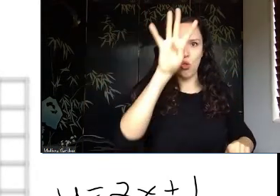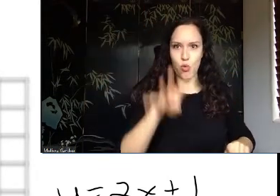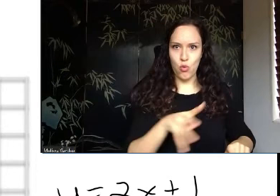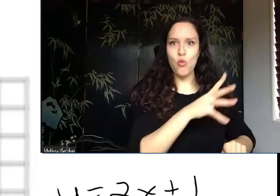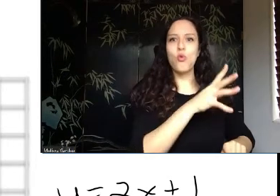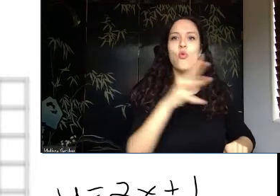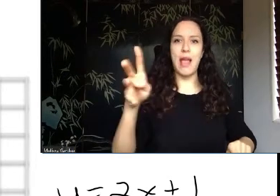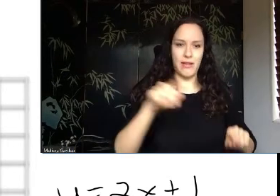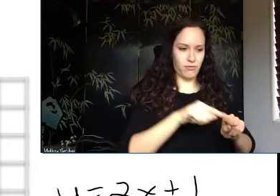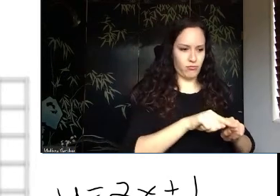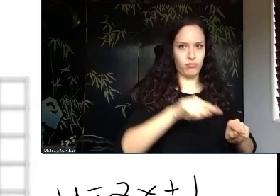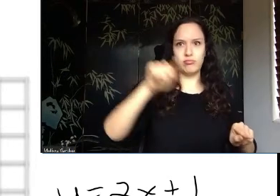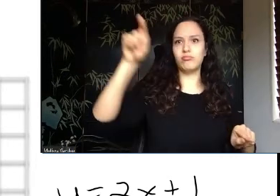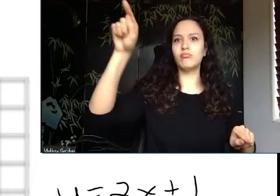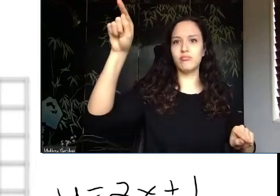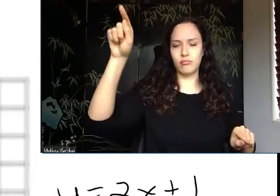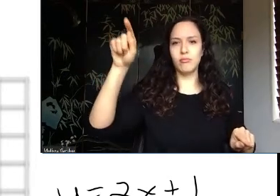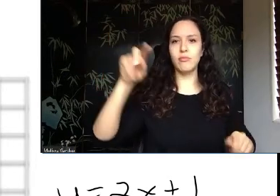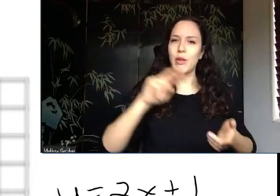imply that it goes on forever.